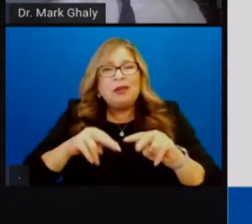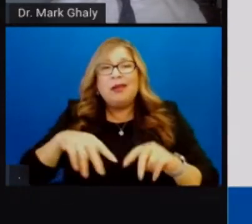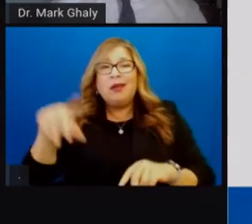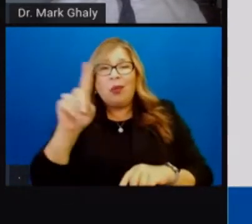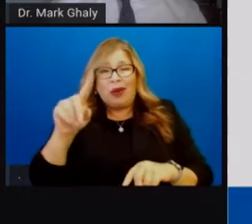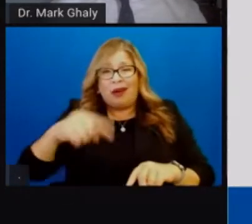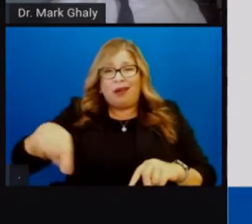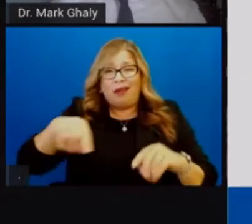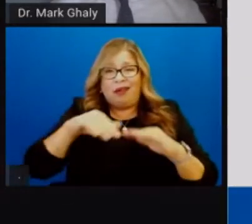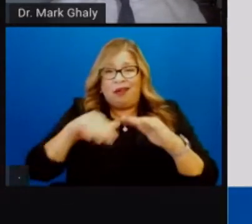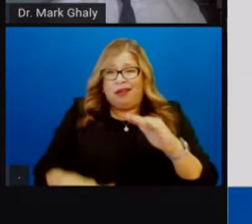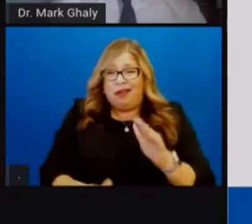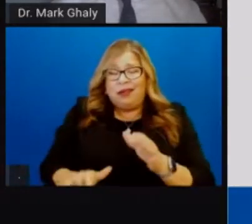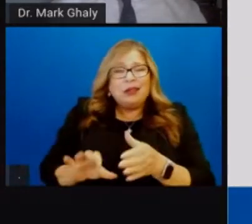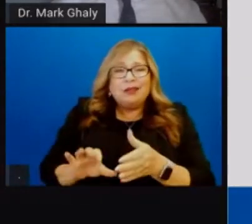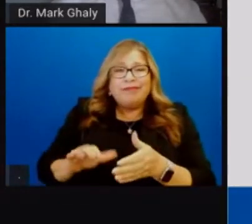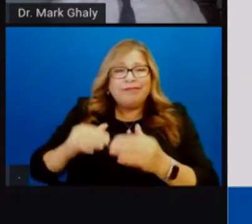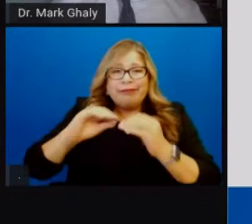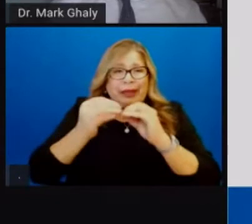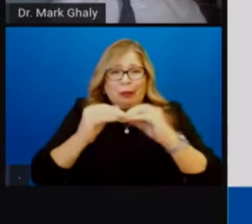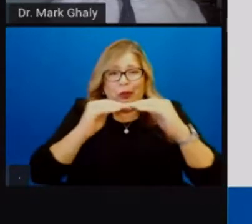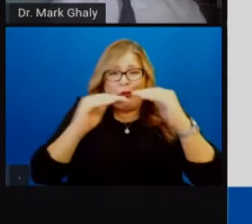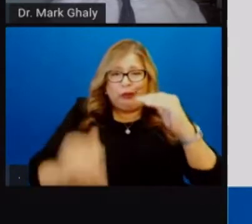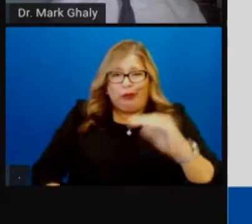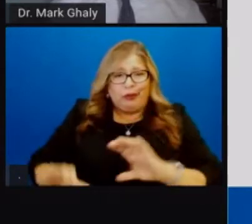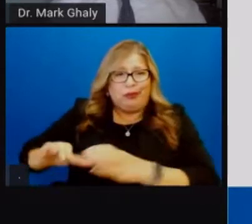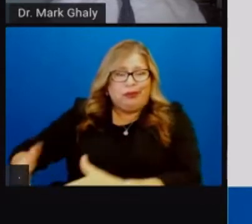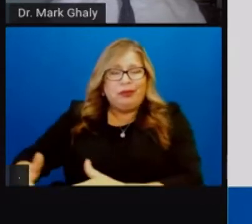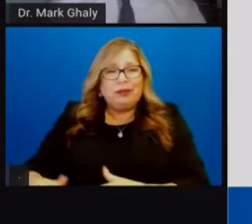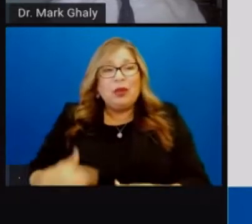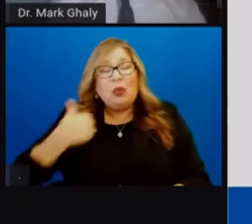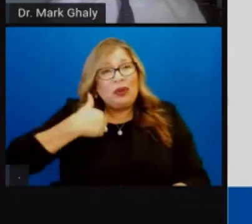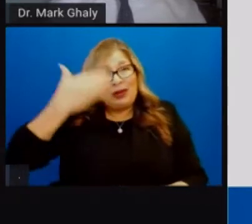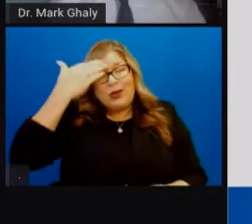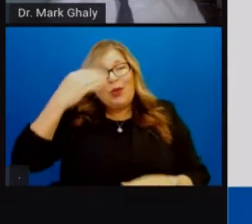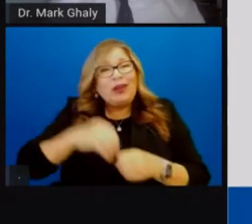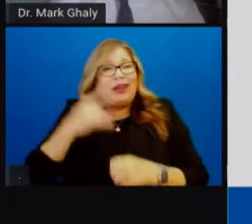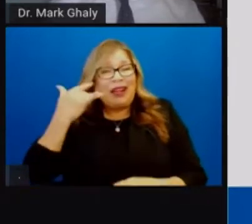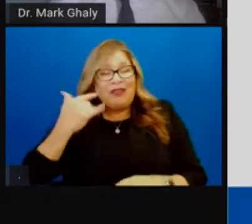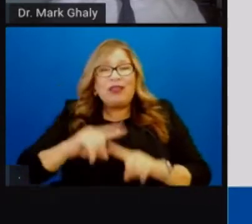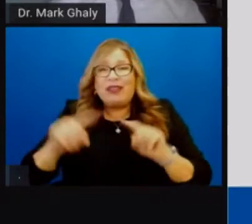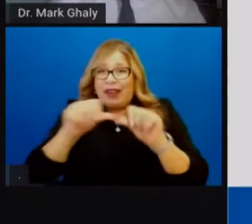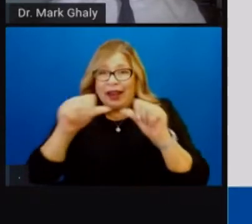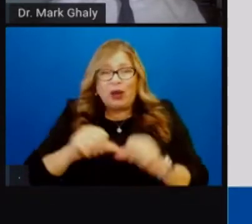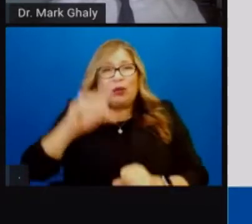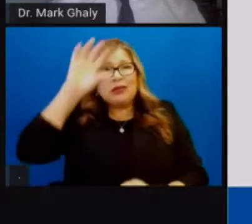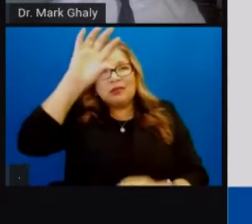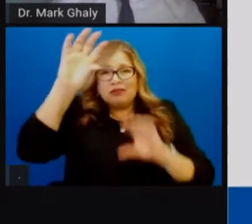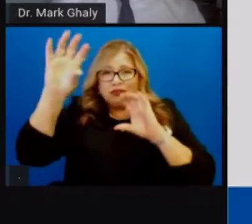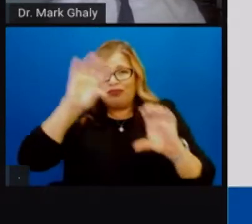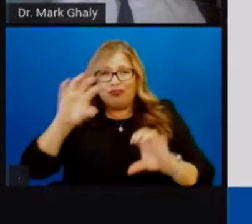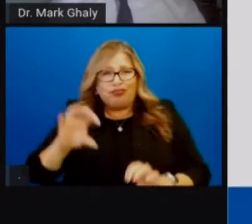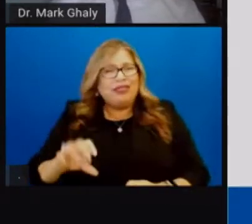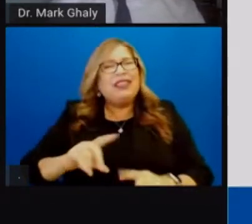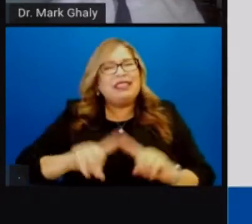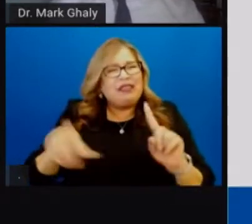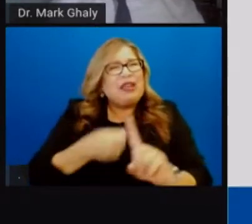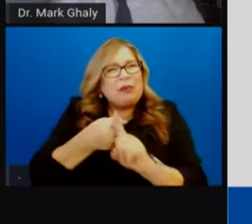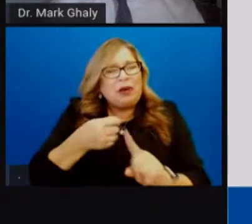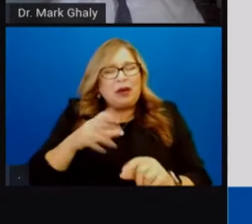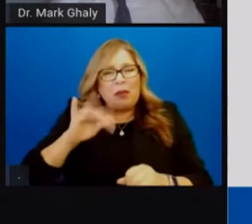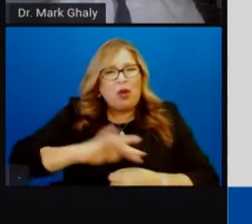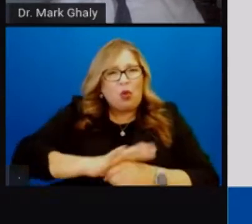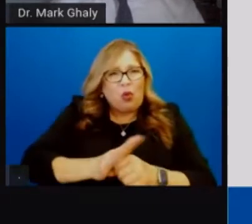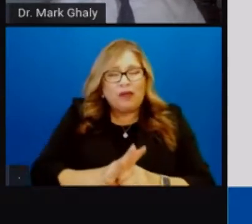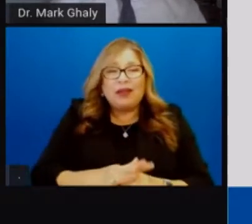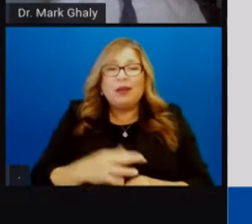know just as regions across the state experience COVID differently, so do different groups and populations. This slide is